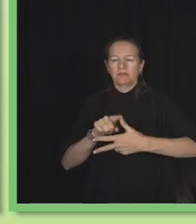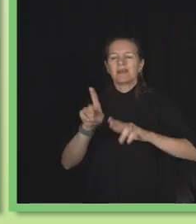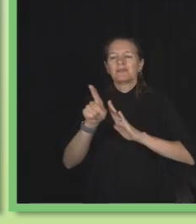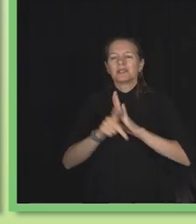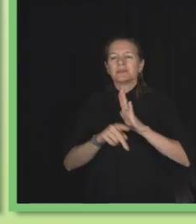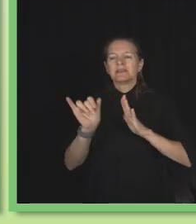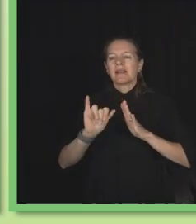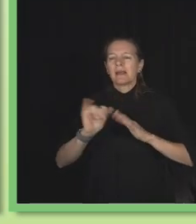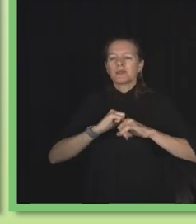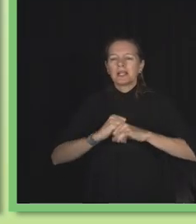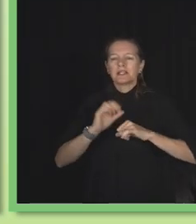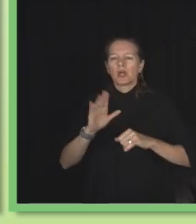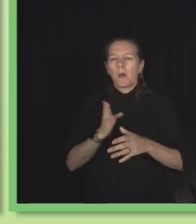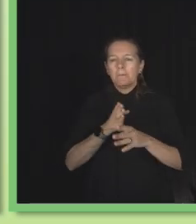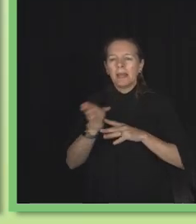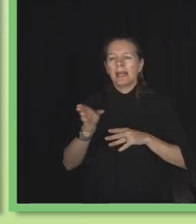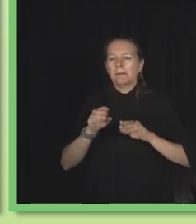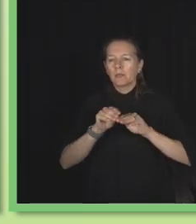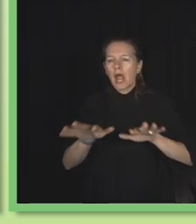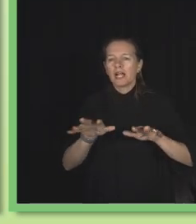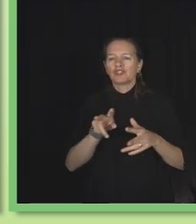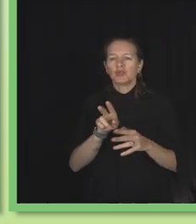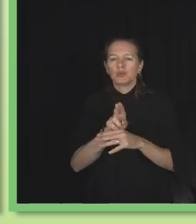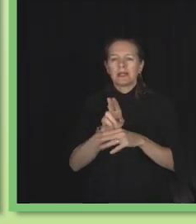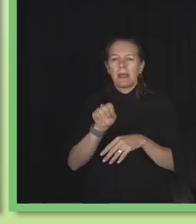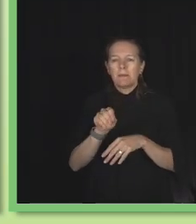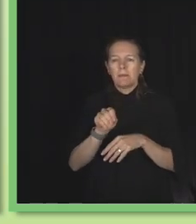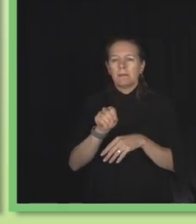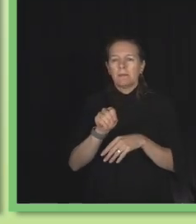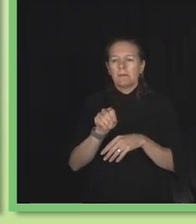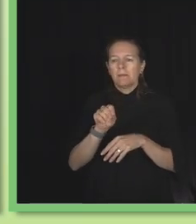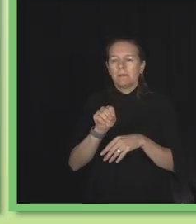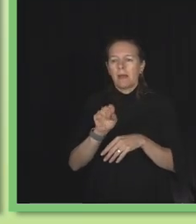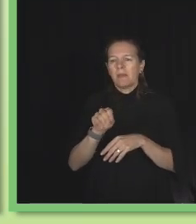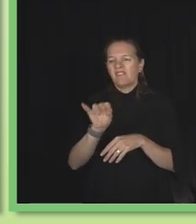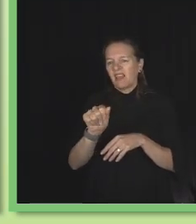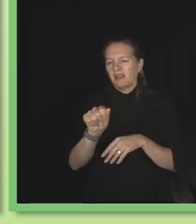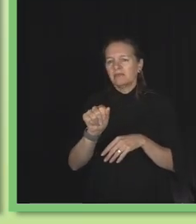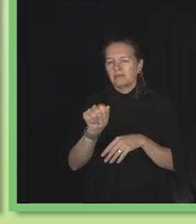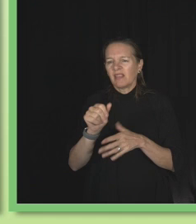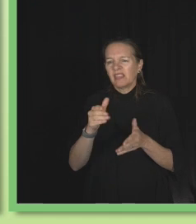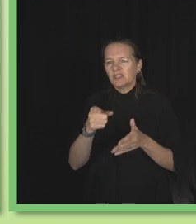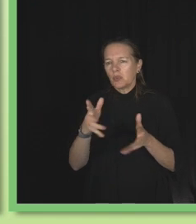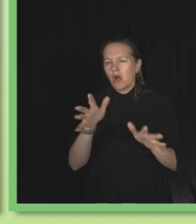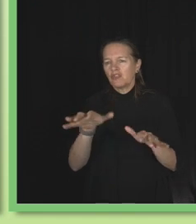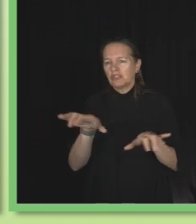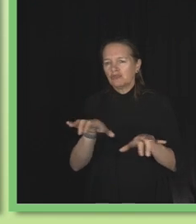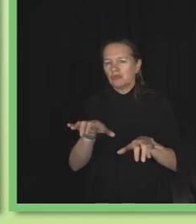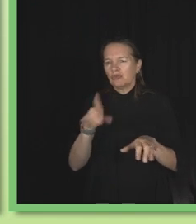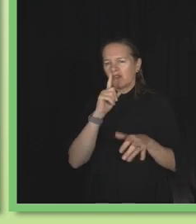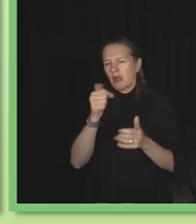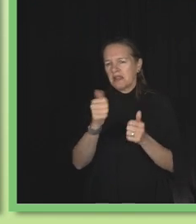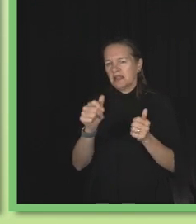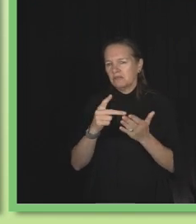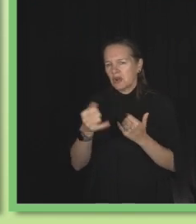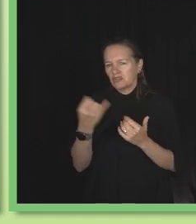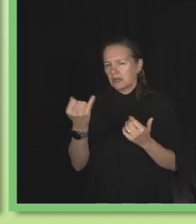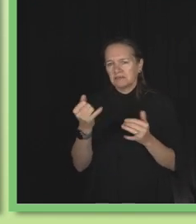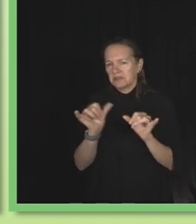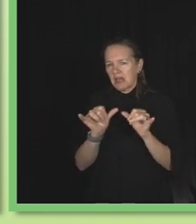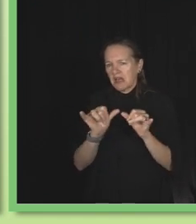protecting your main branch, using MFA, actually things like you probably are already doing. So it's for any project, any